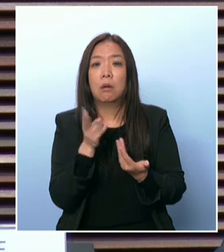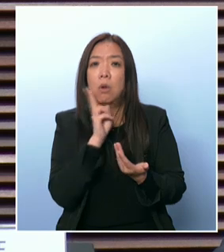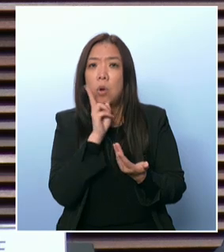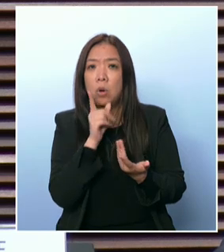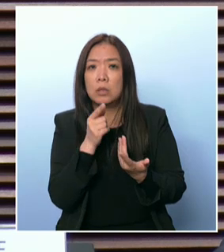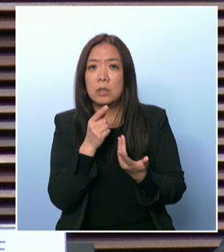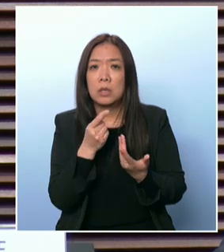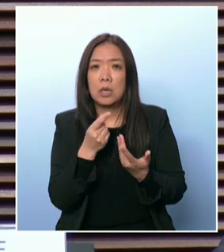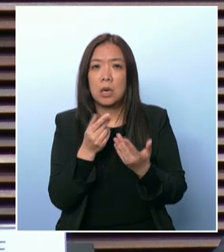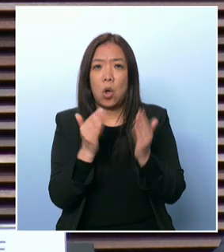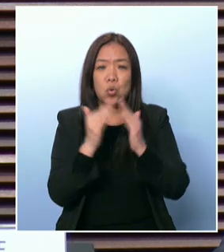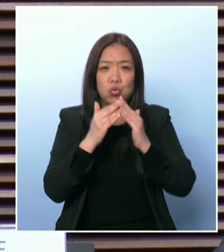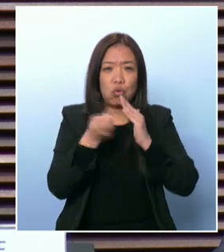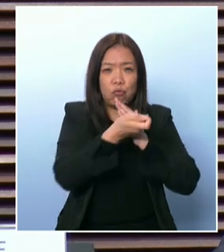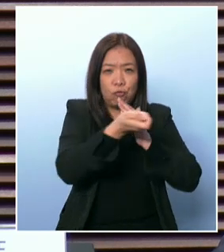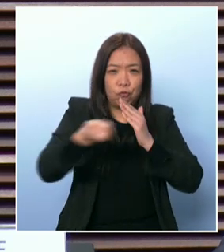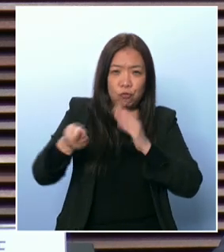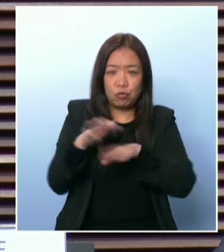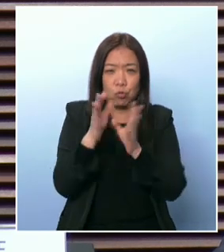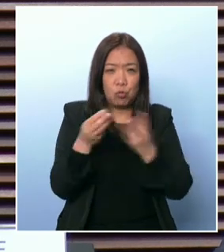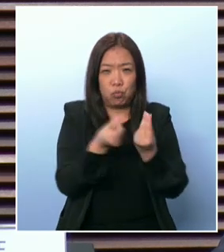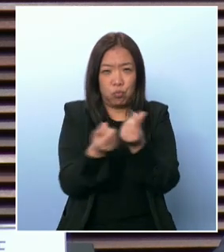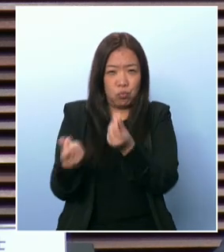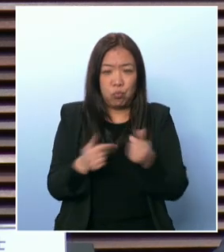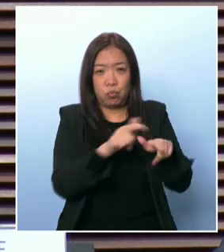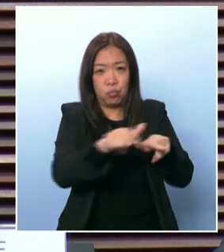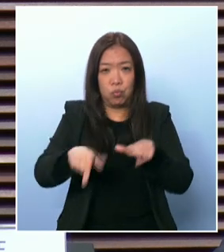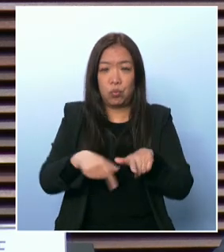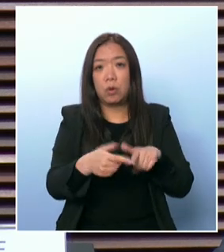them. So there will be a lot of